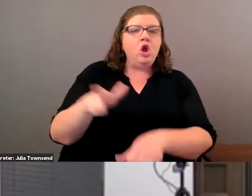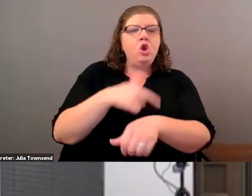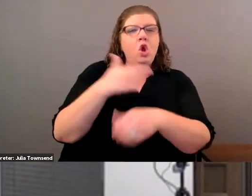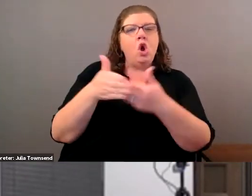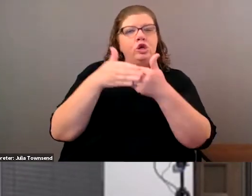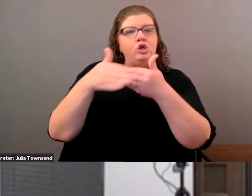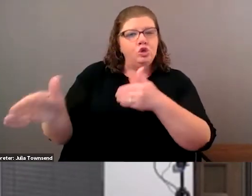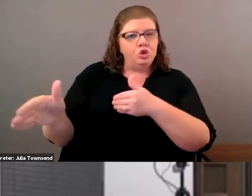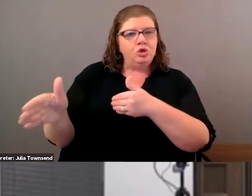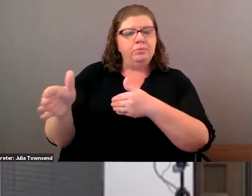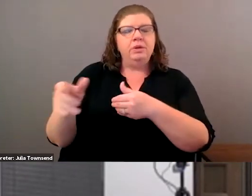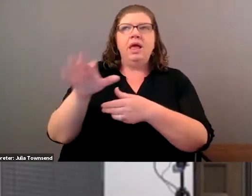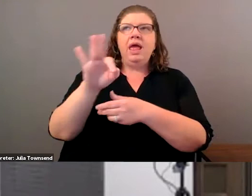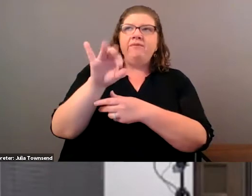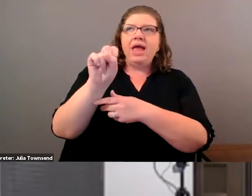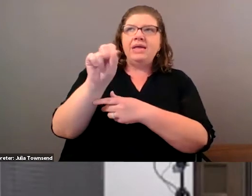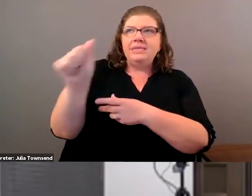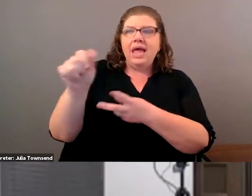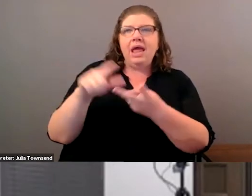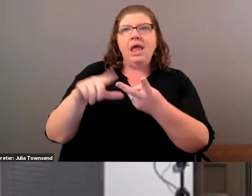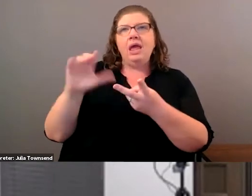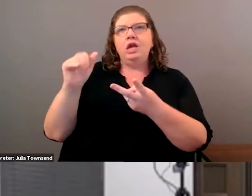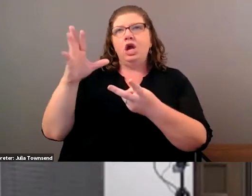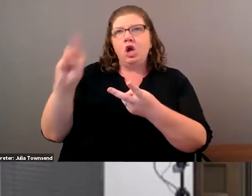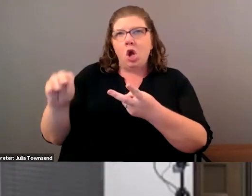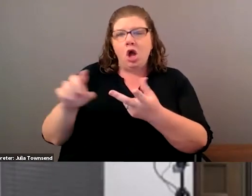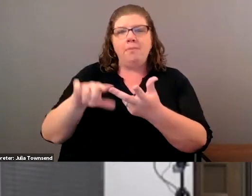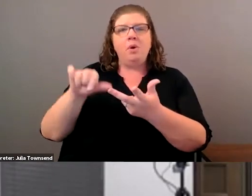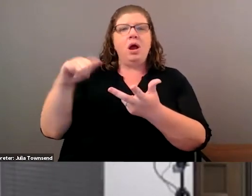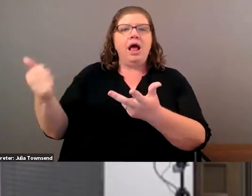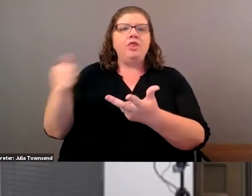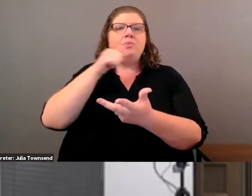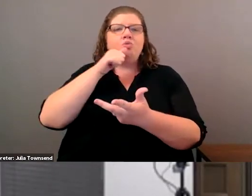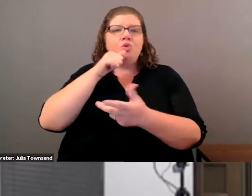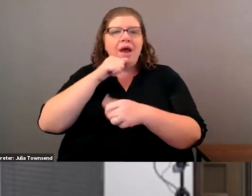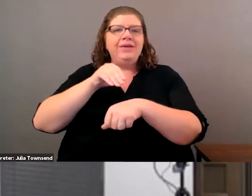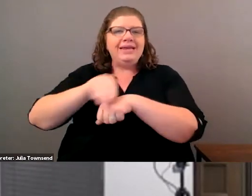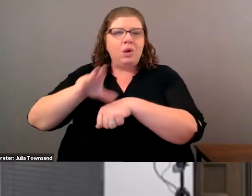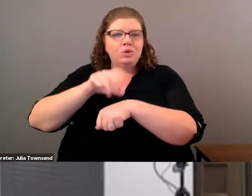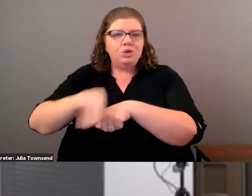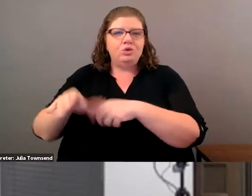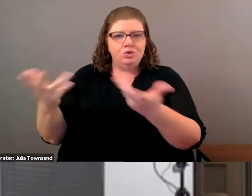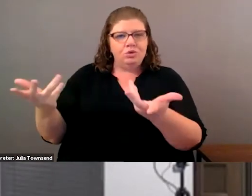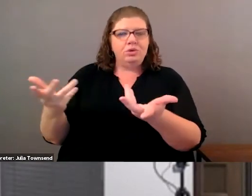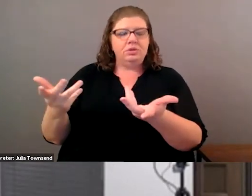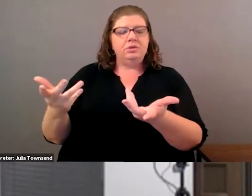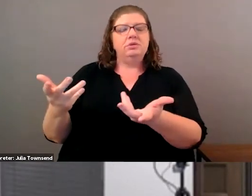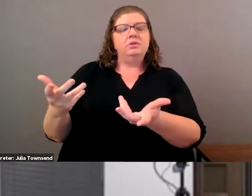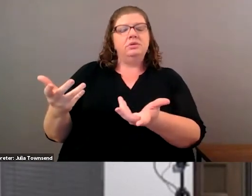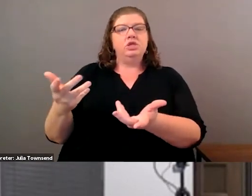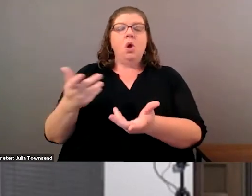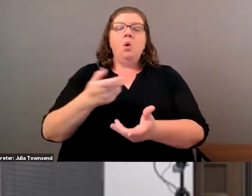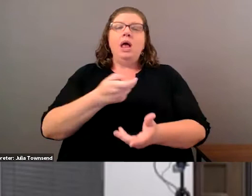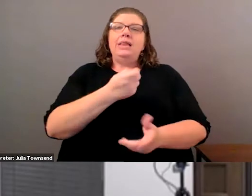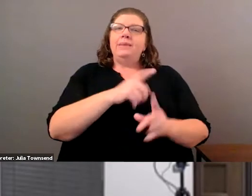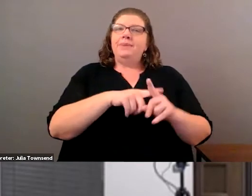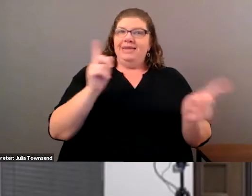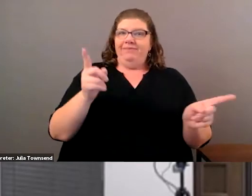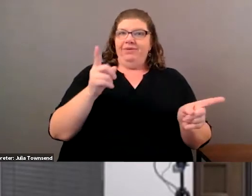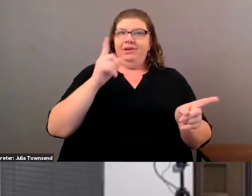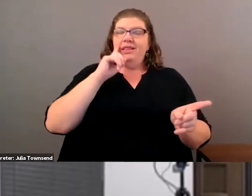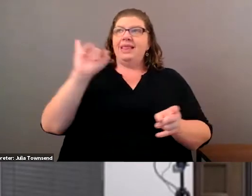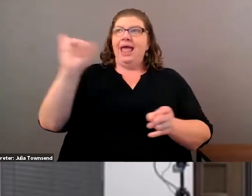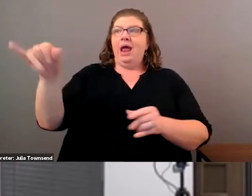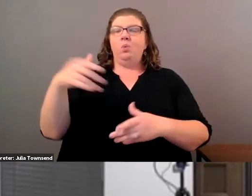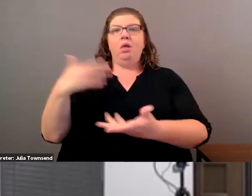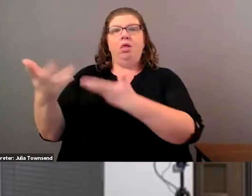CALM, or other private entities, therapists, counselors, etc. So it's slightly different, and that's my understanding. But